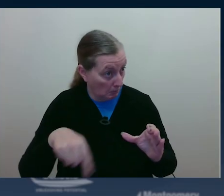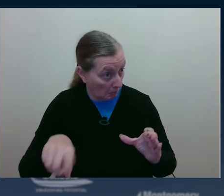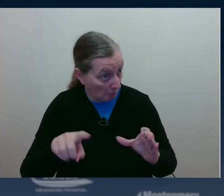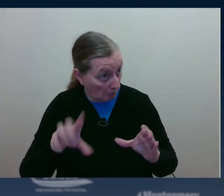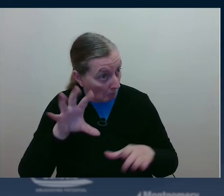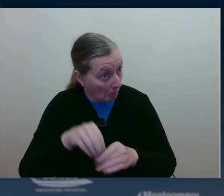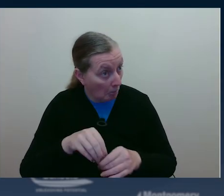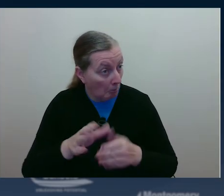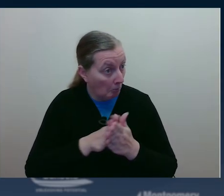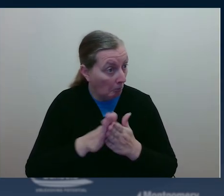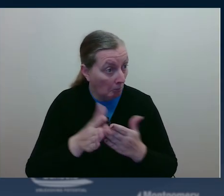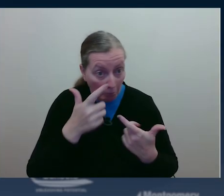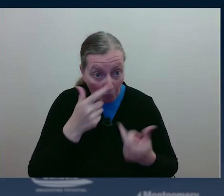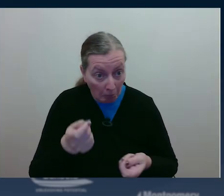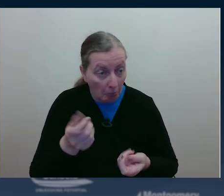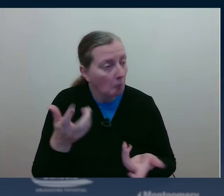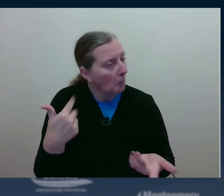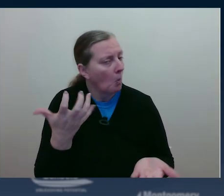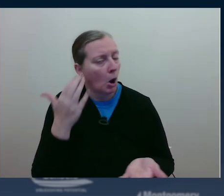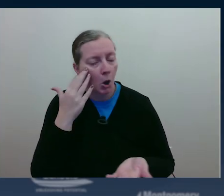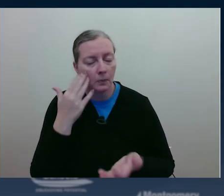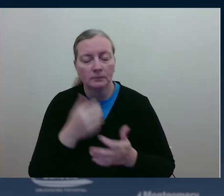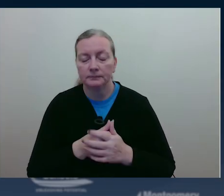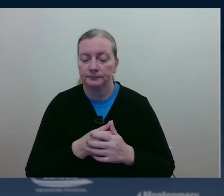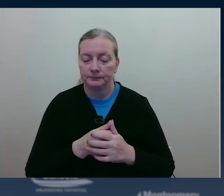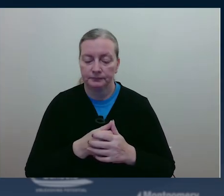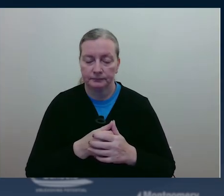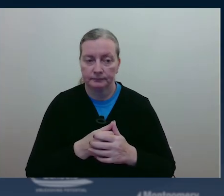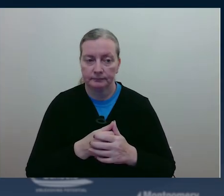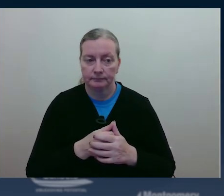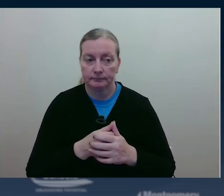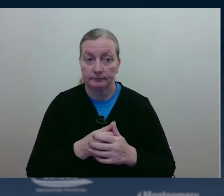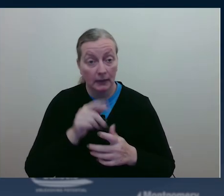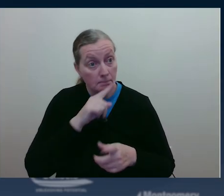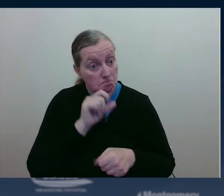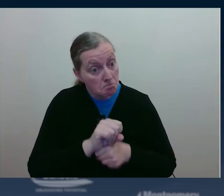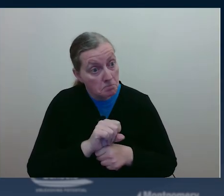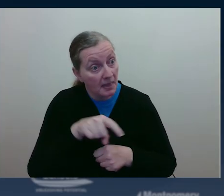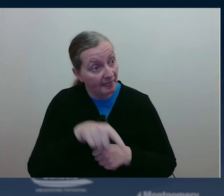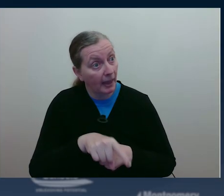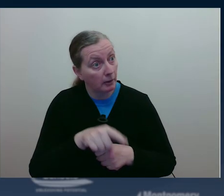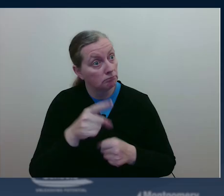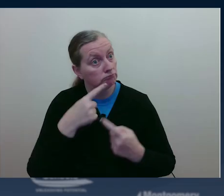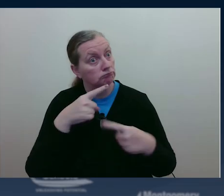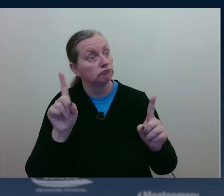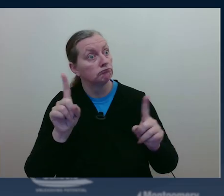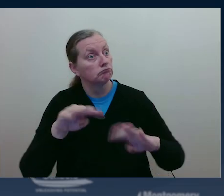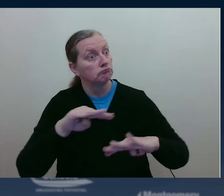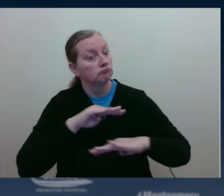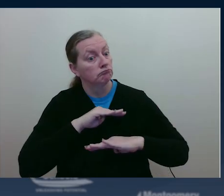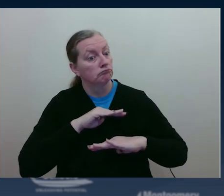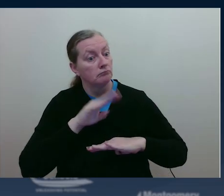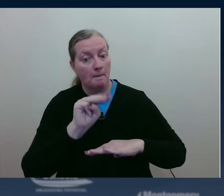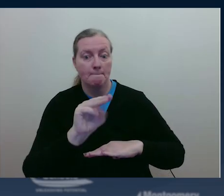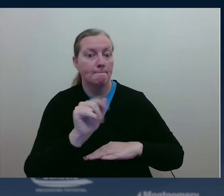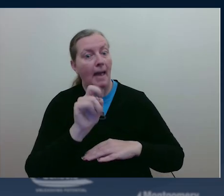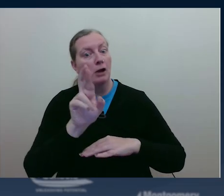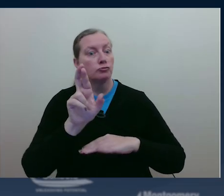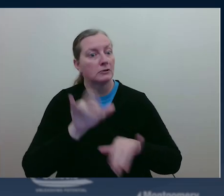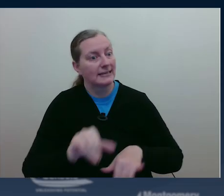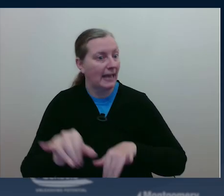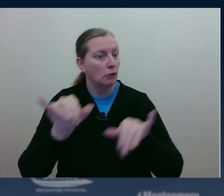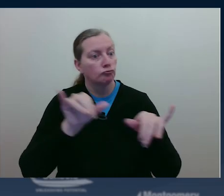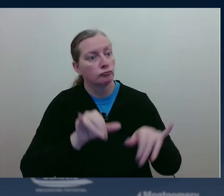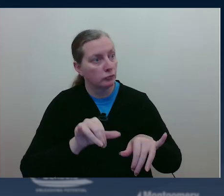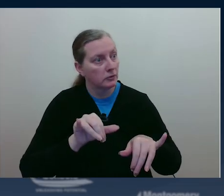they mastering the standards? Is our curriculum aligned with industry standards and